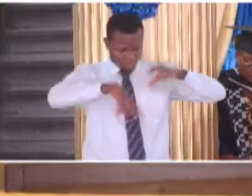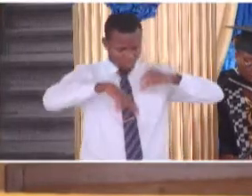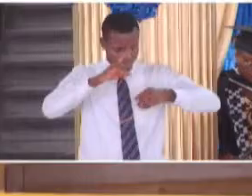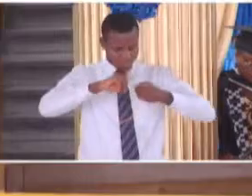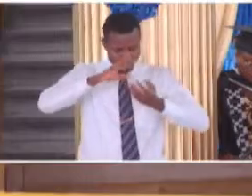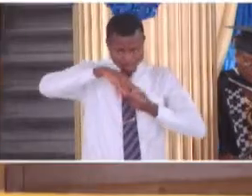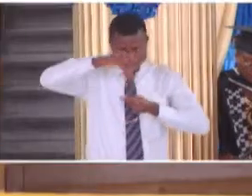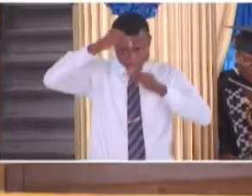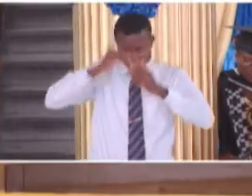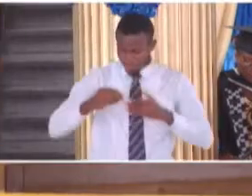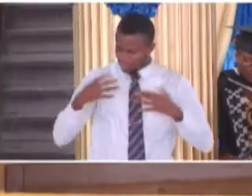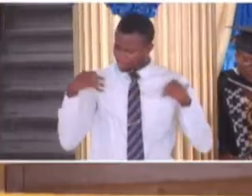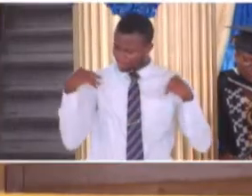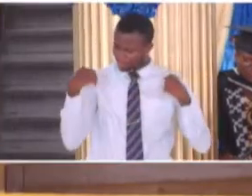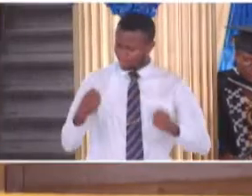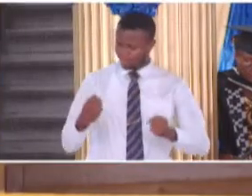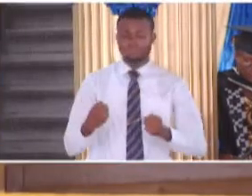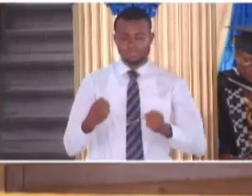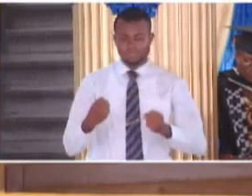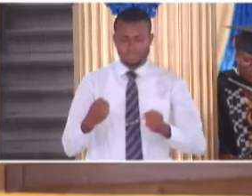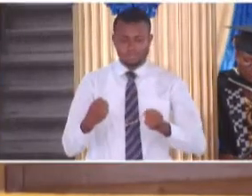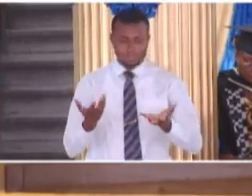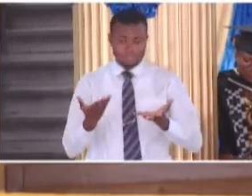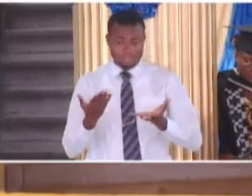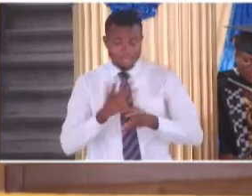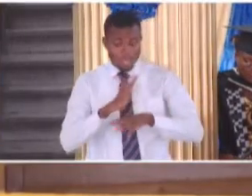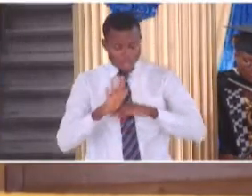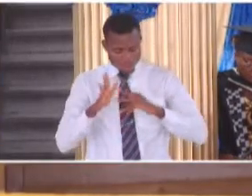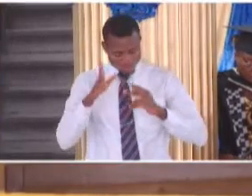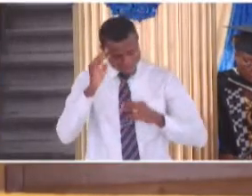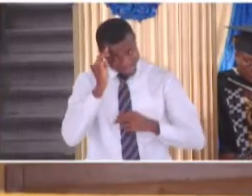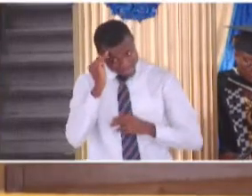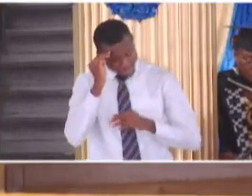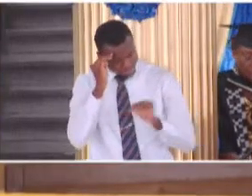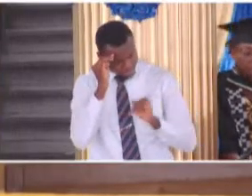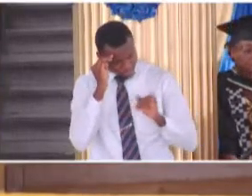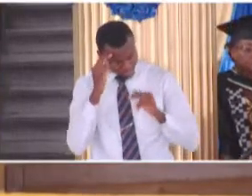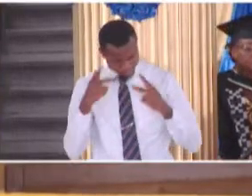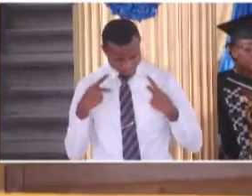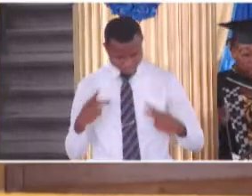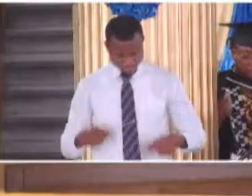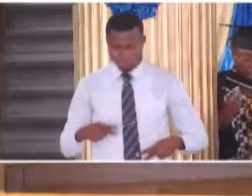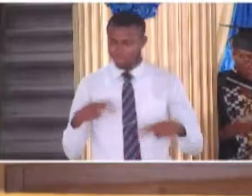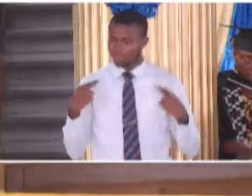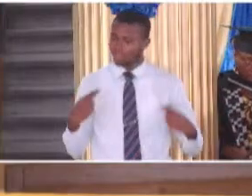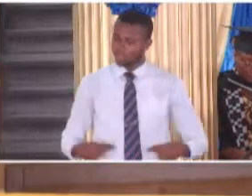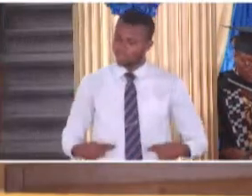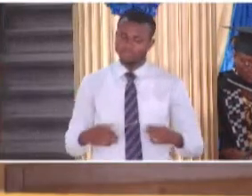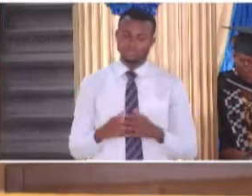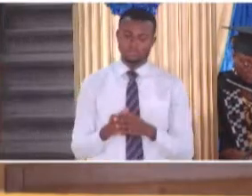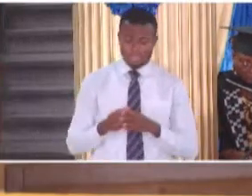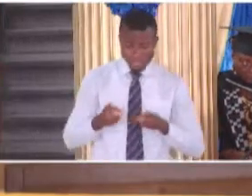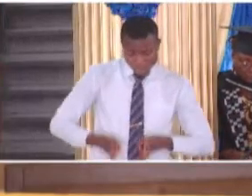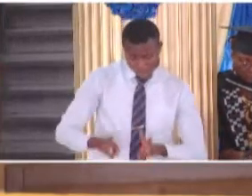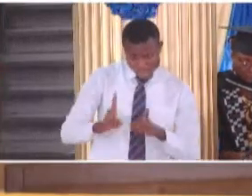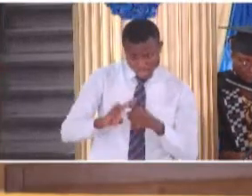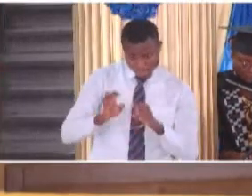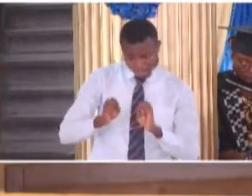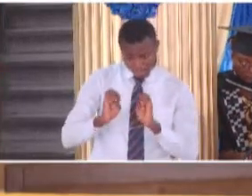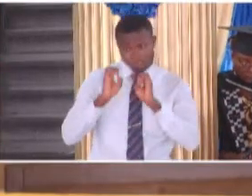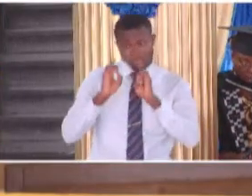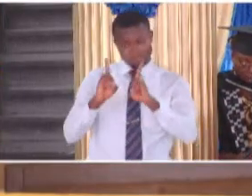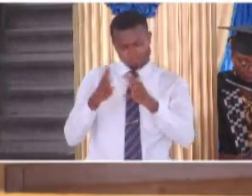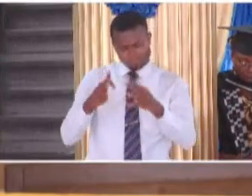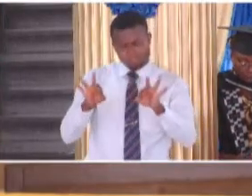students' well-being, mental and physical health. A holistic approach to education